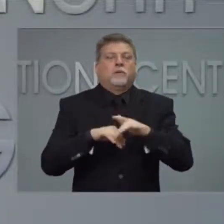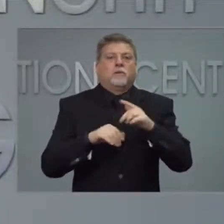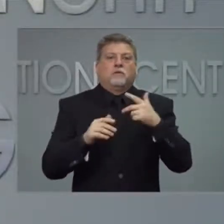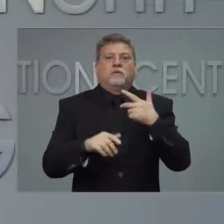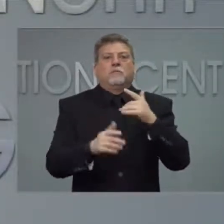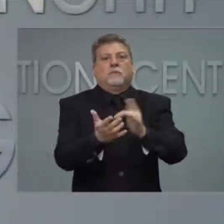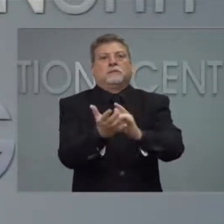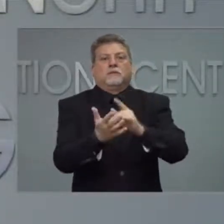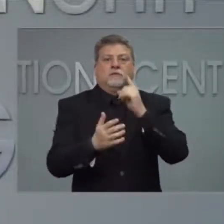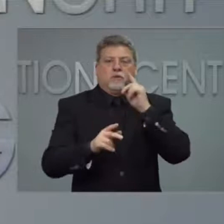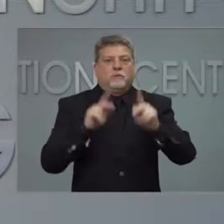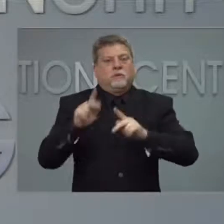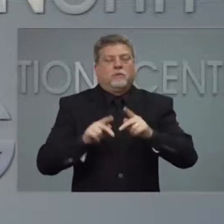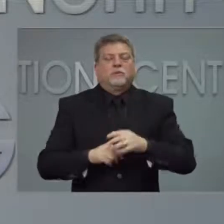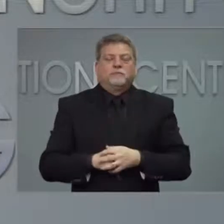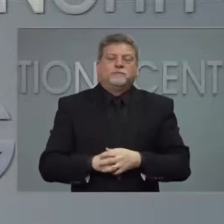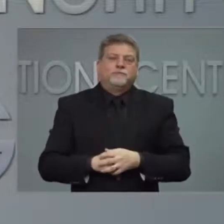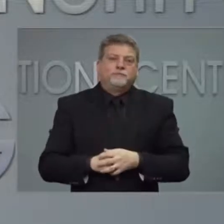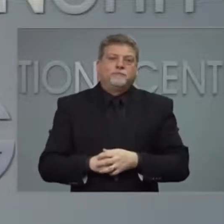everybody as soon as we possibly can.